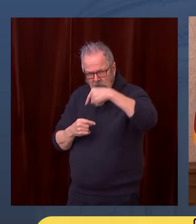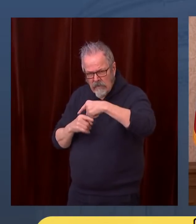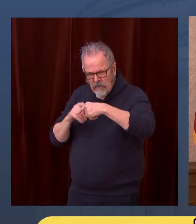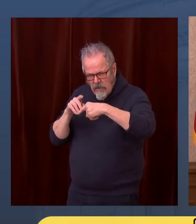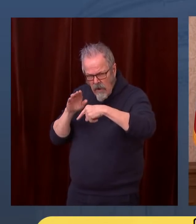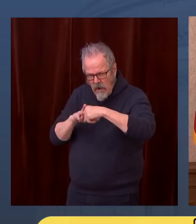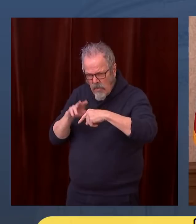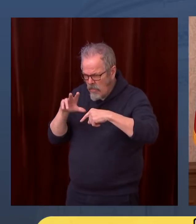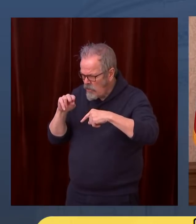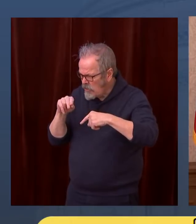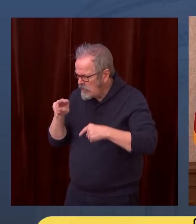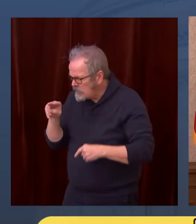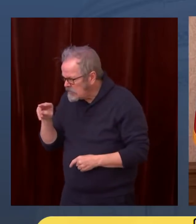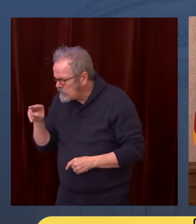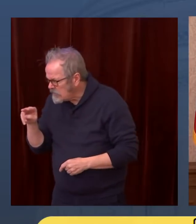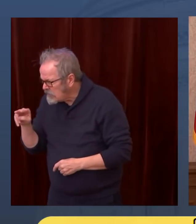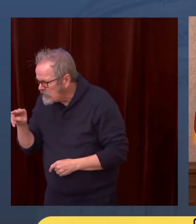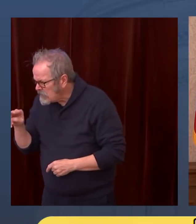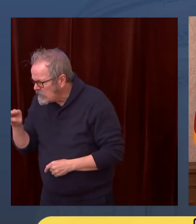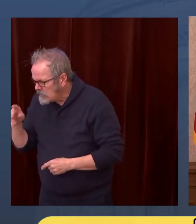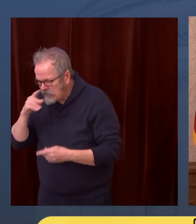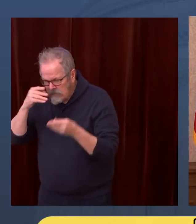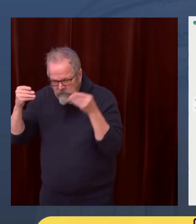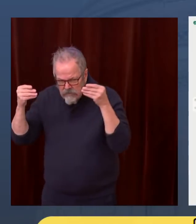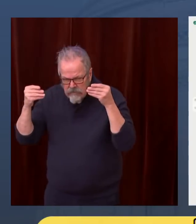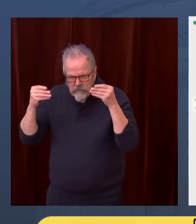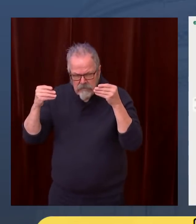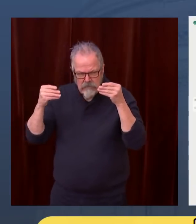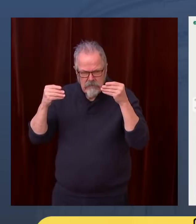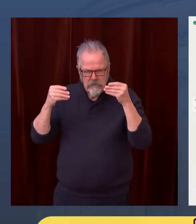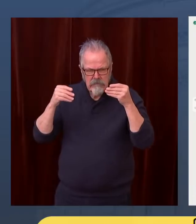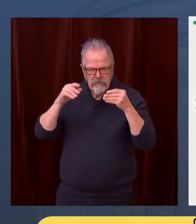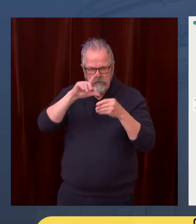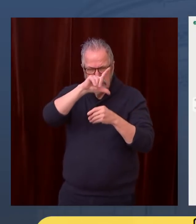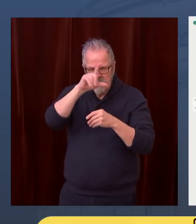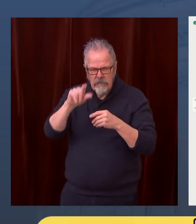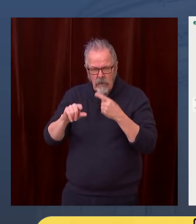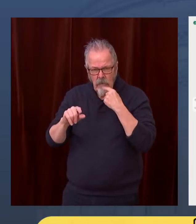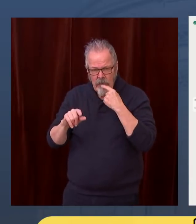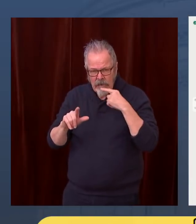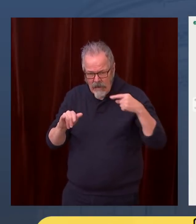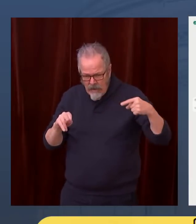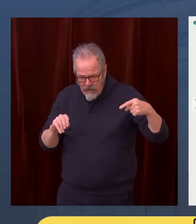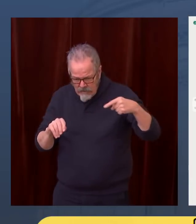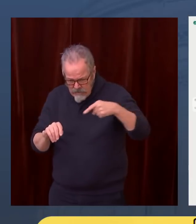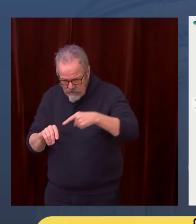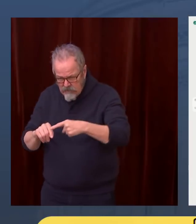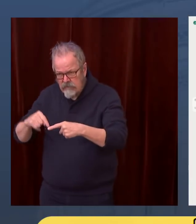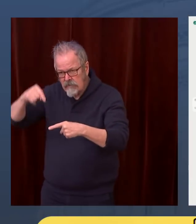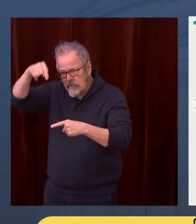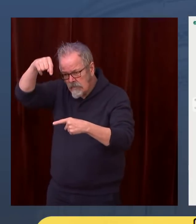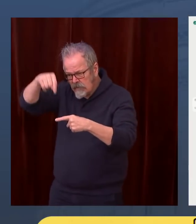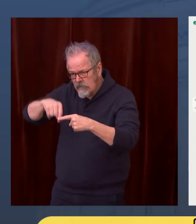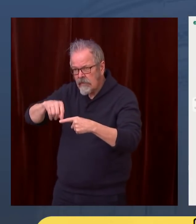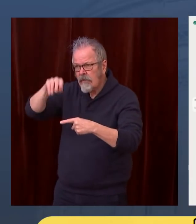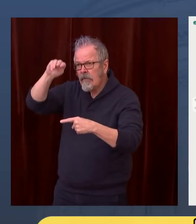Yeah. Wherever the red line hits that vertical axis, is that 30, Candace? No,